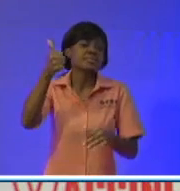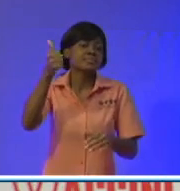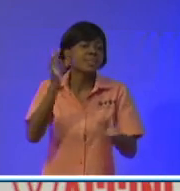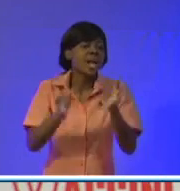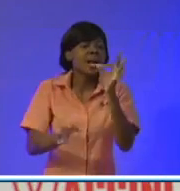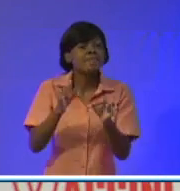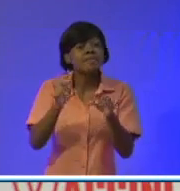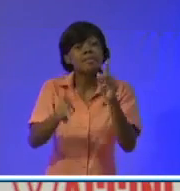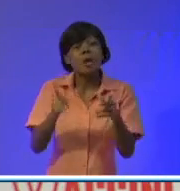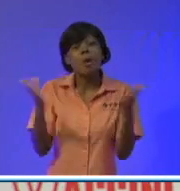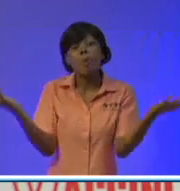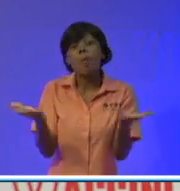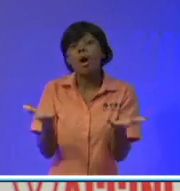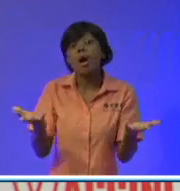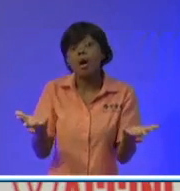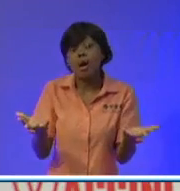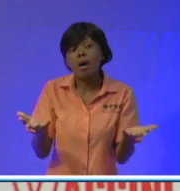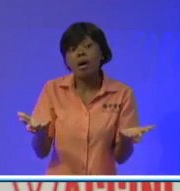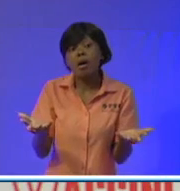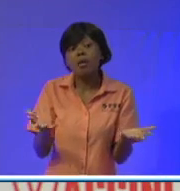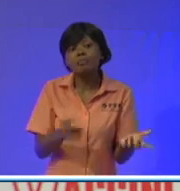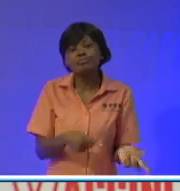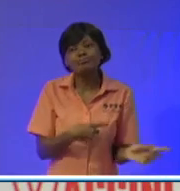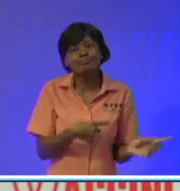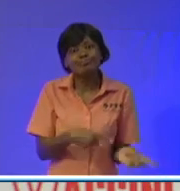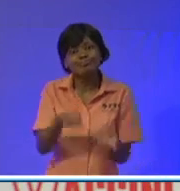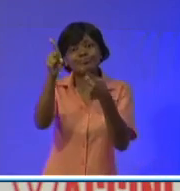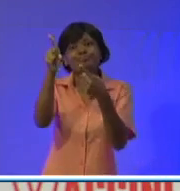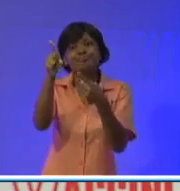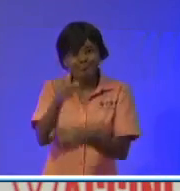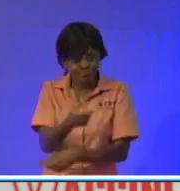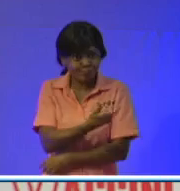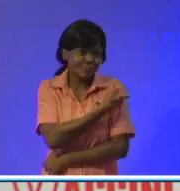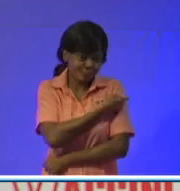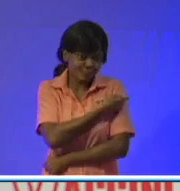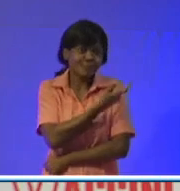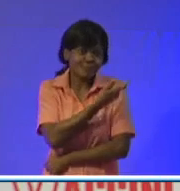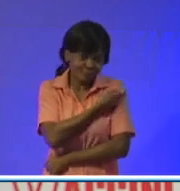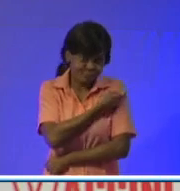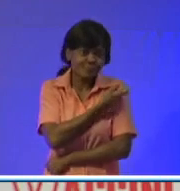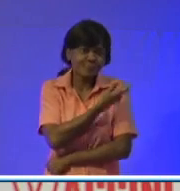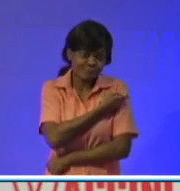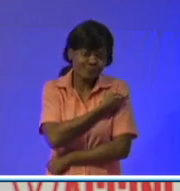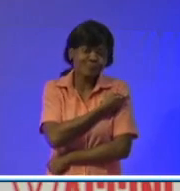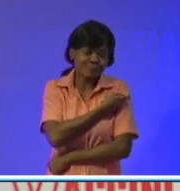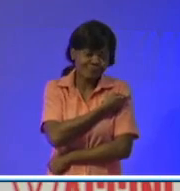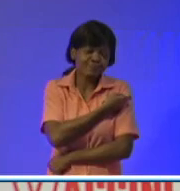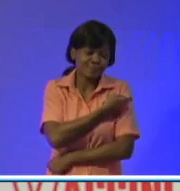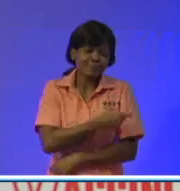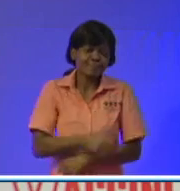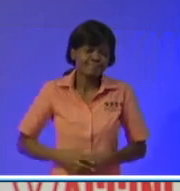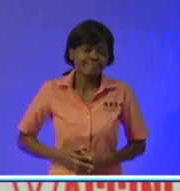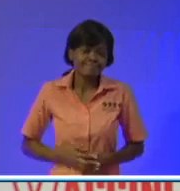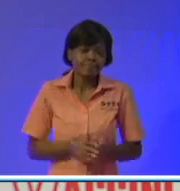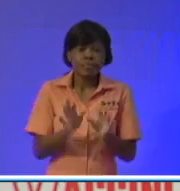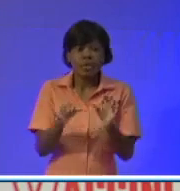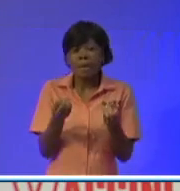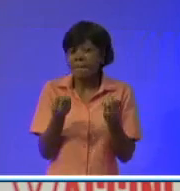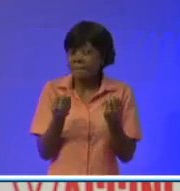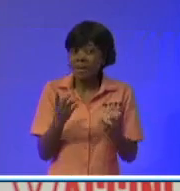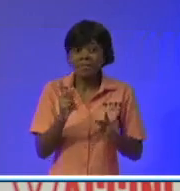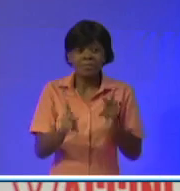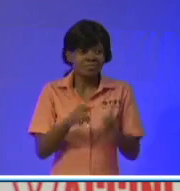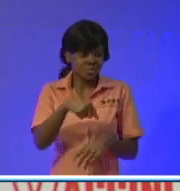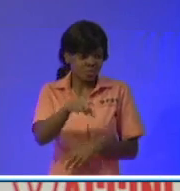vaccinated, and, you know, try to gather in well-ventilated areas. So our hospital occupancy